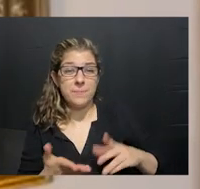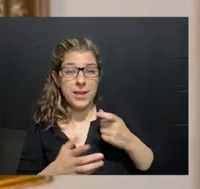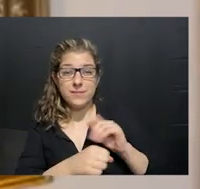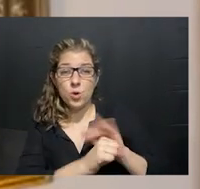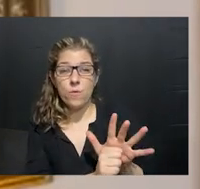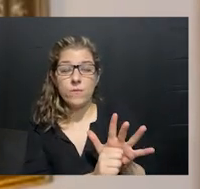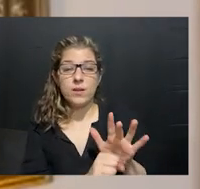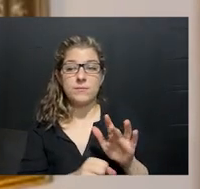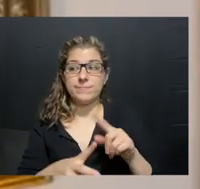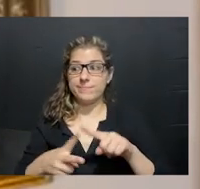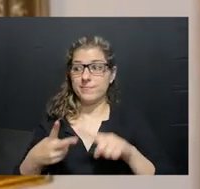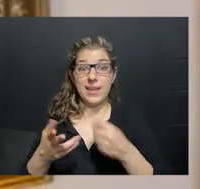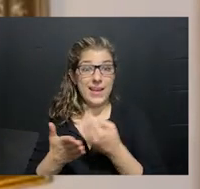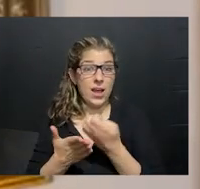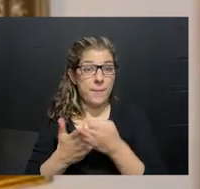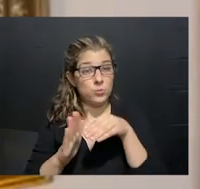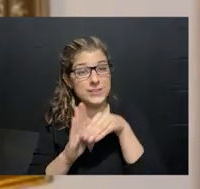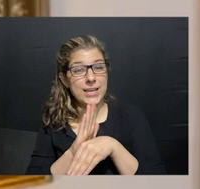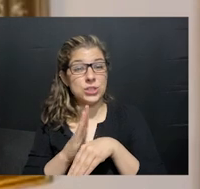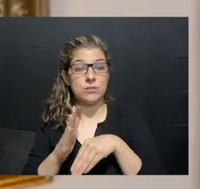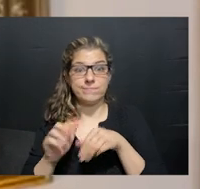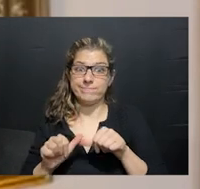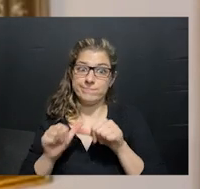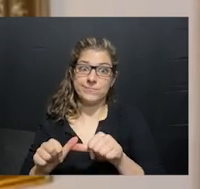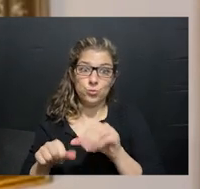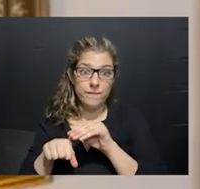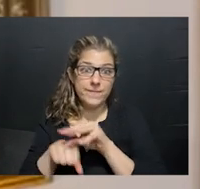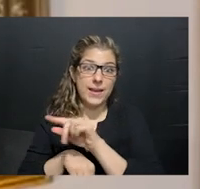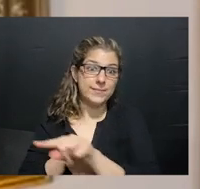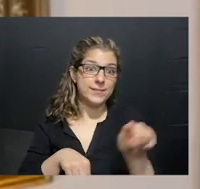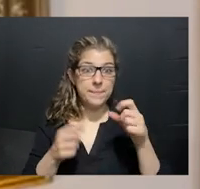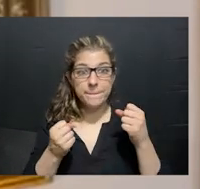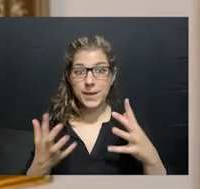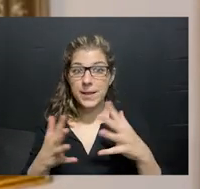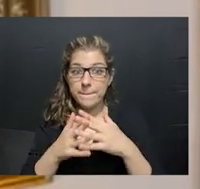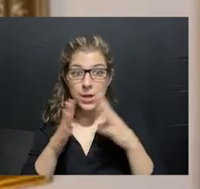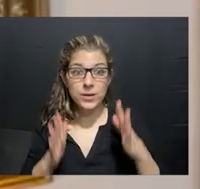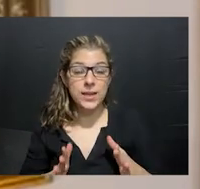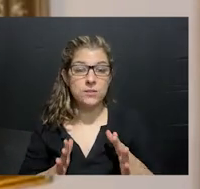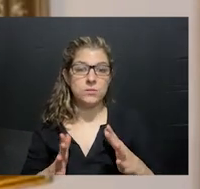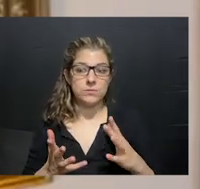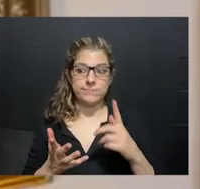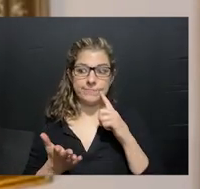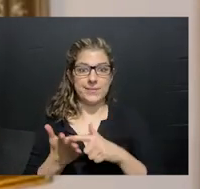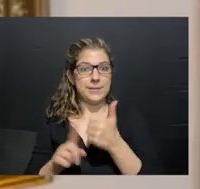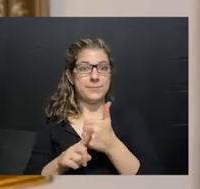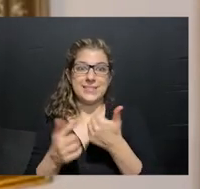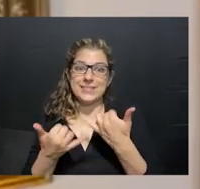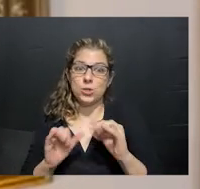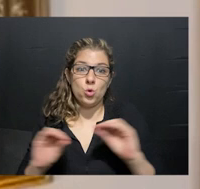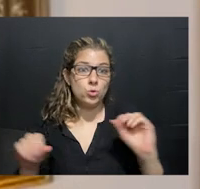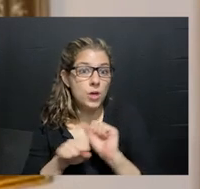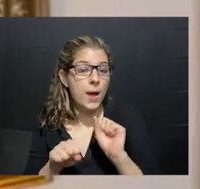a recession that came with it, that continues to affect millions of Americans who find themselves still out of a